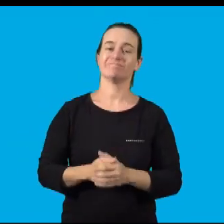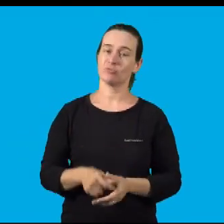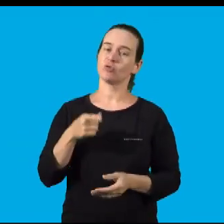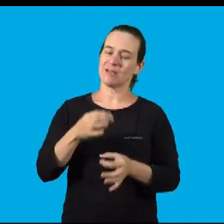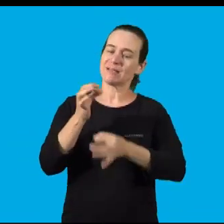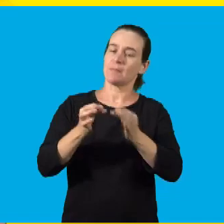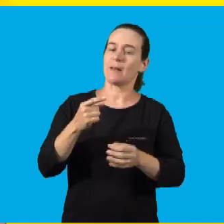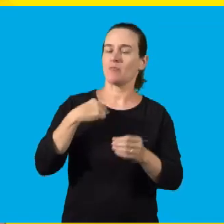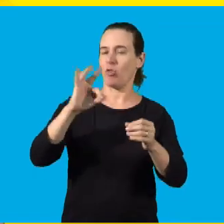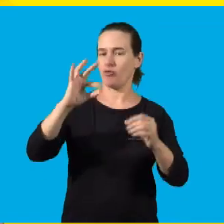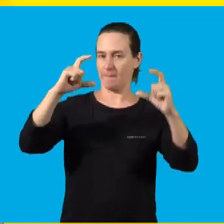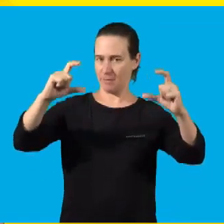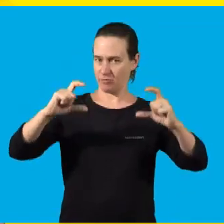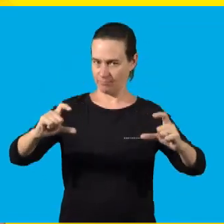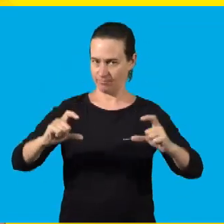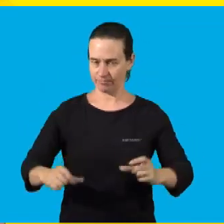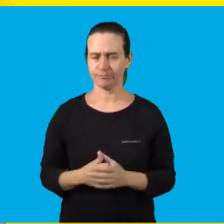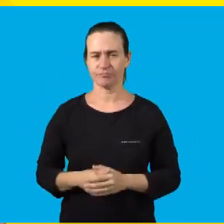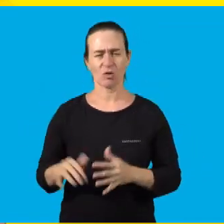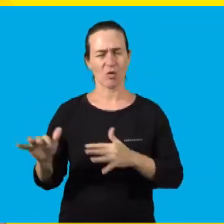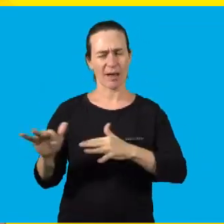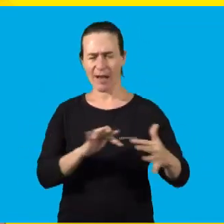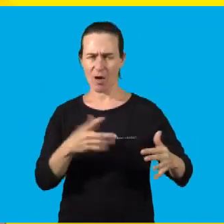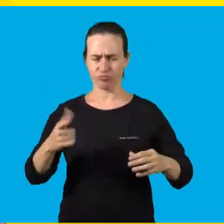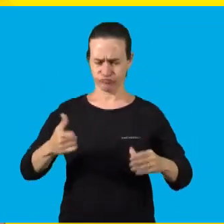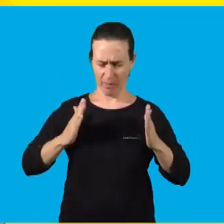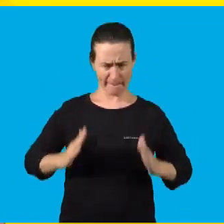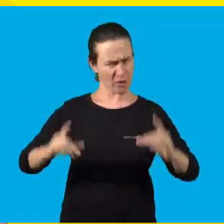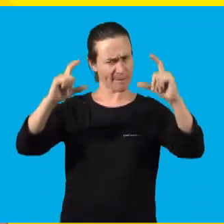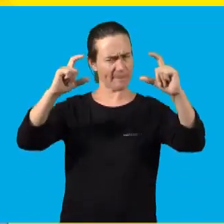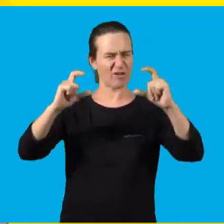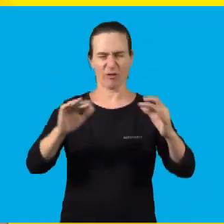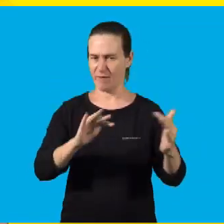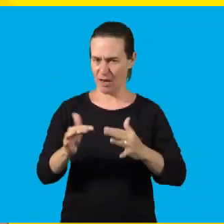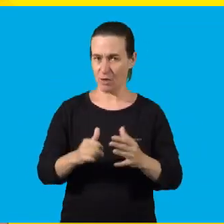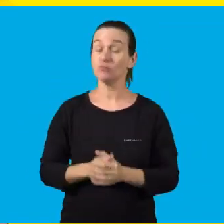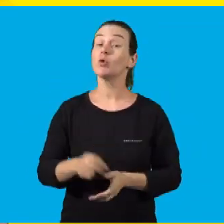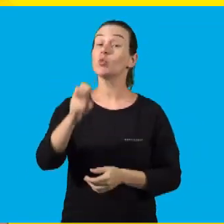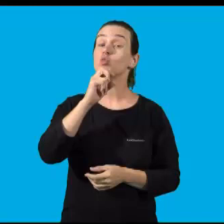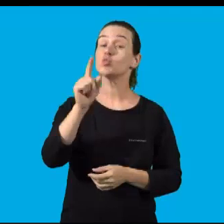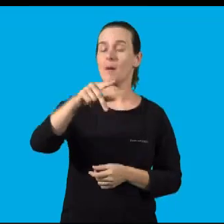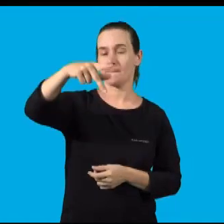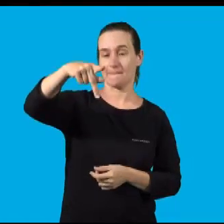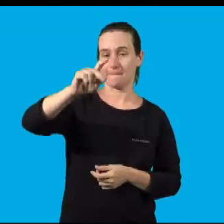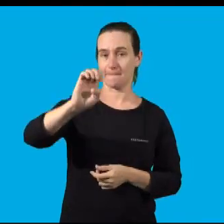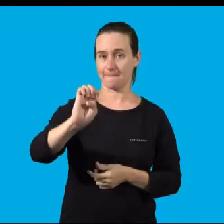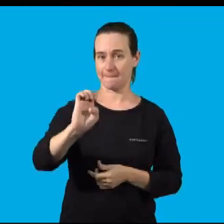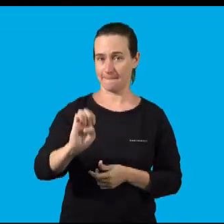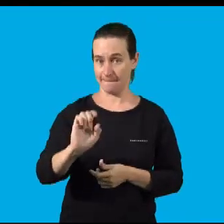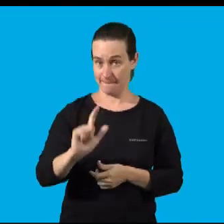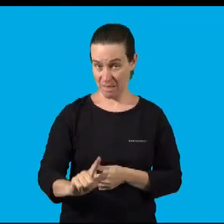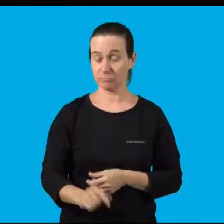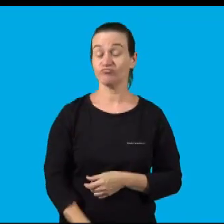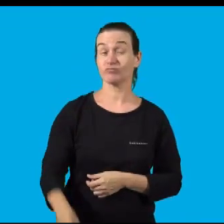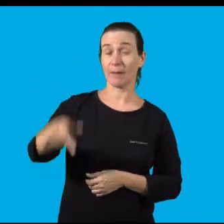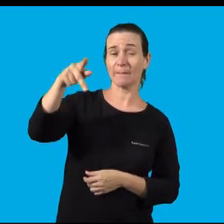body paragraphs. Now, let's look at the construction of a body paragraph. So we'll once again use the Peel method, firstly starting